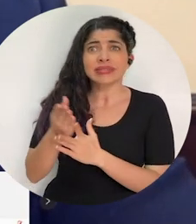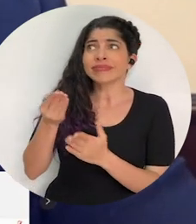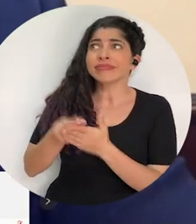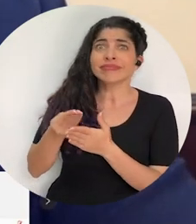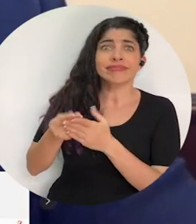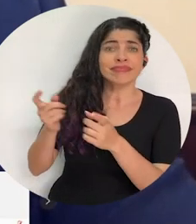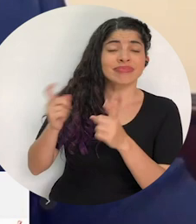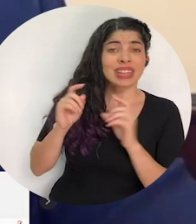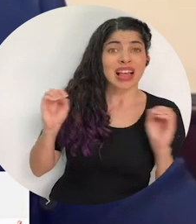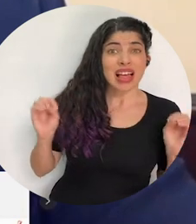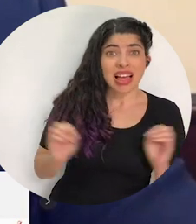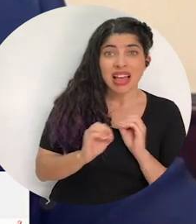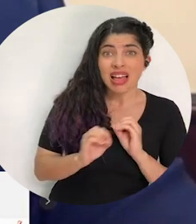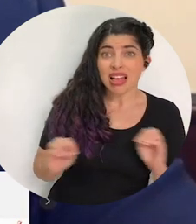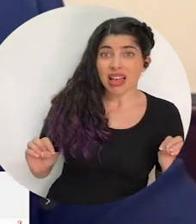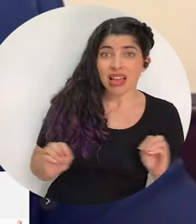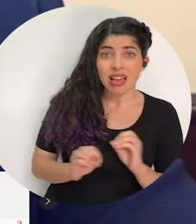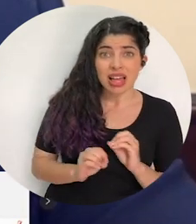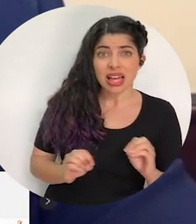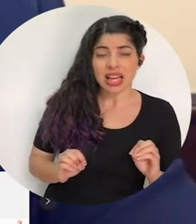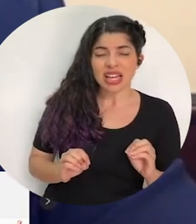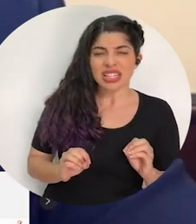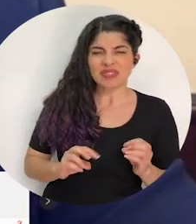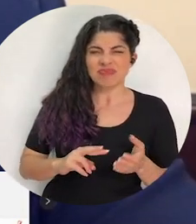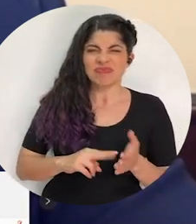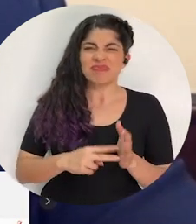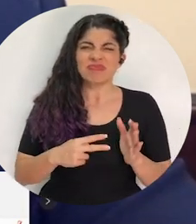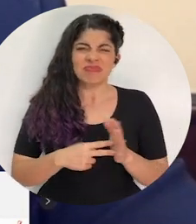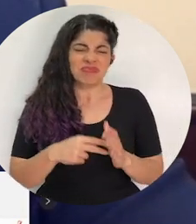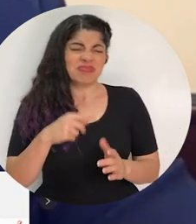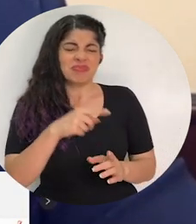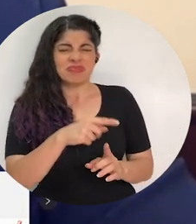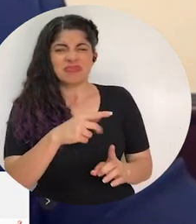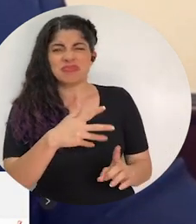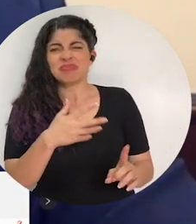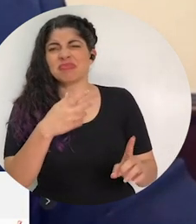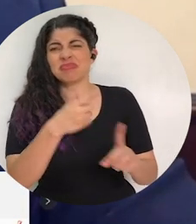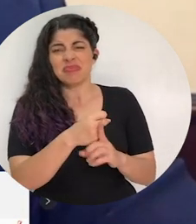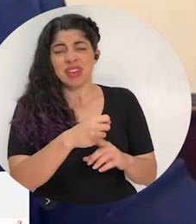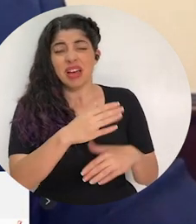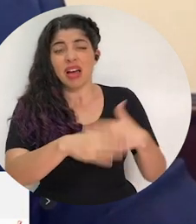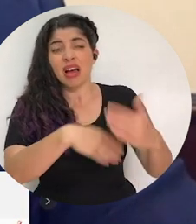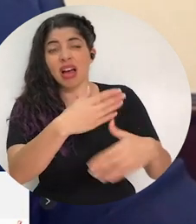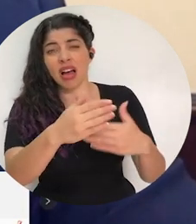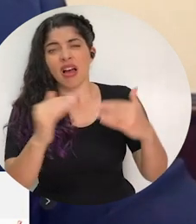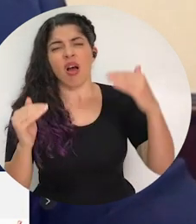to this kind of resources, the rebound is going